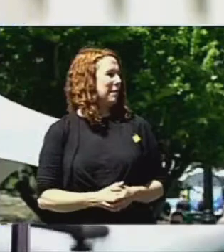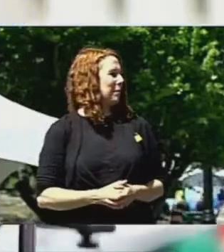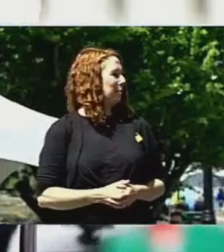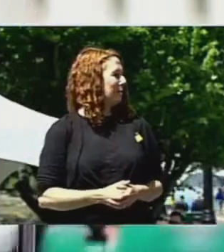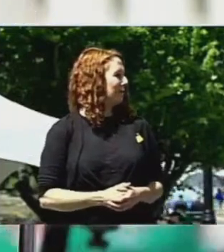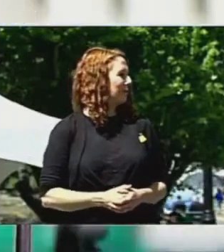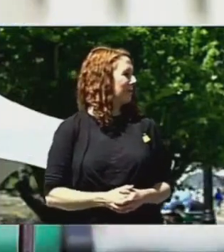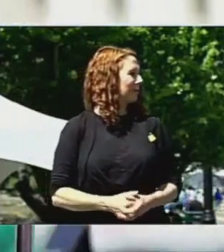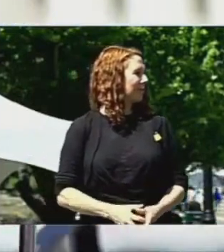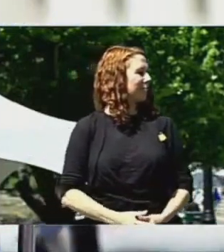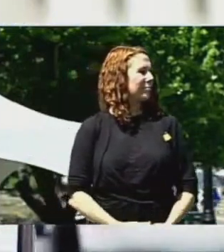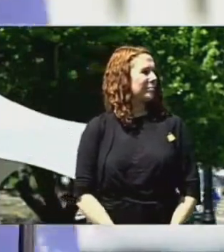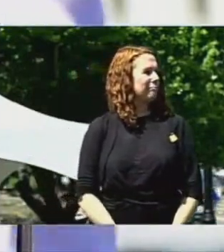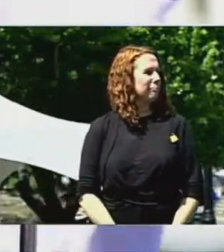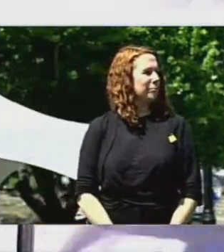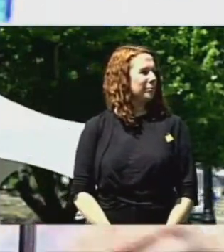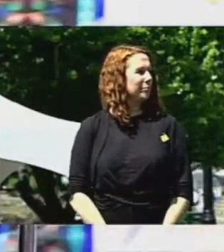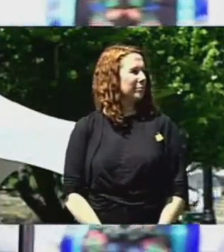Appreciate that, brother.